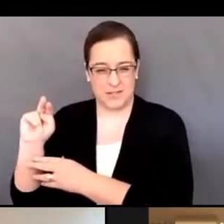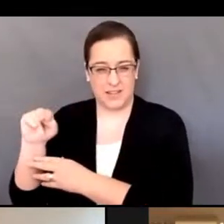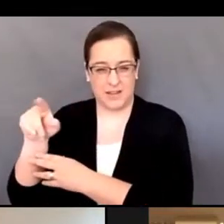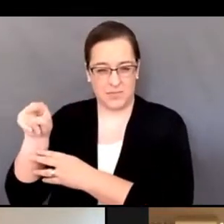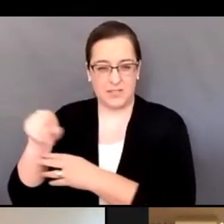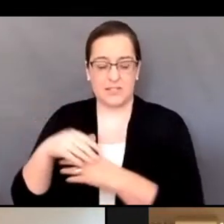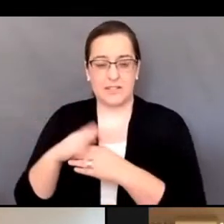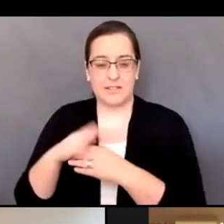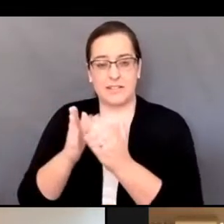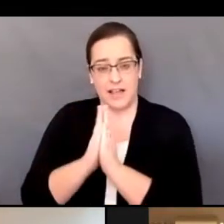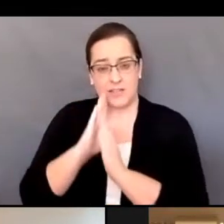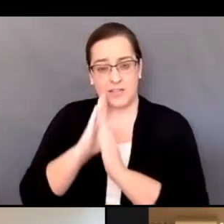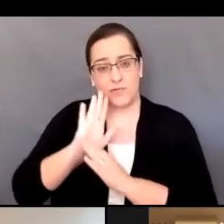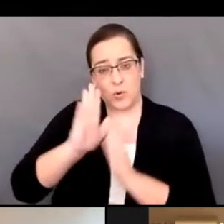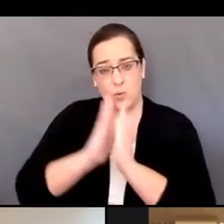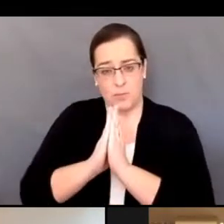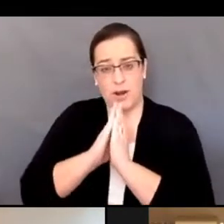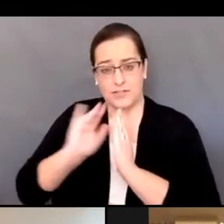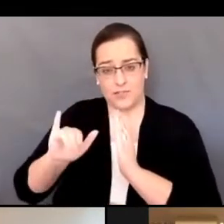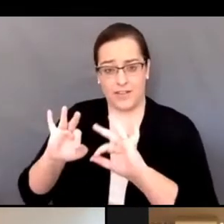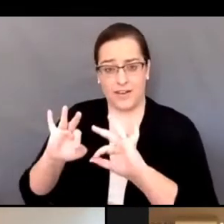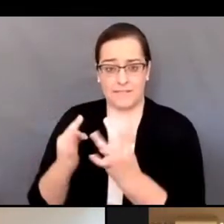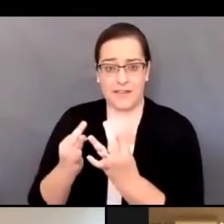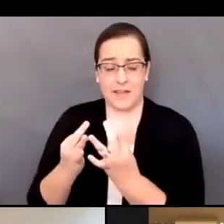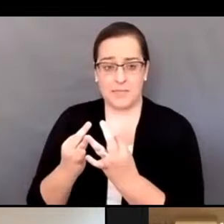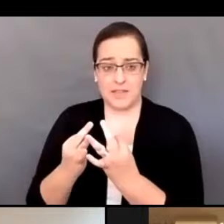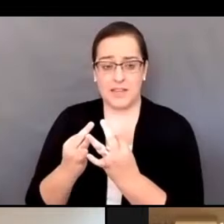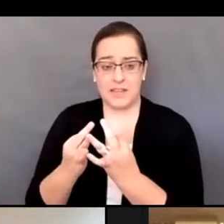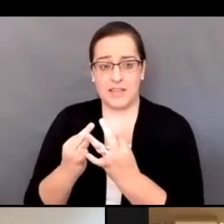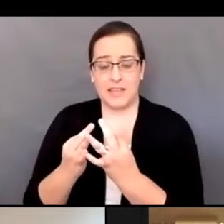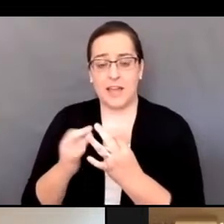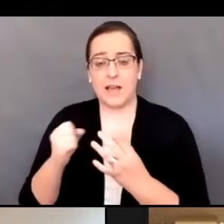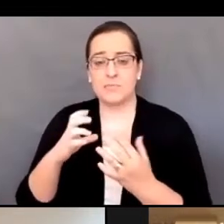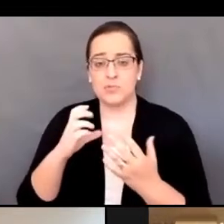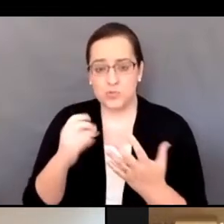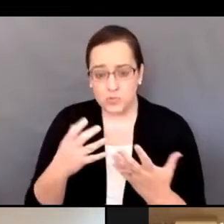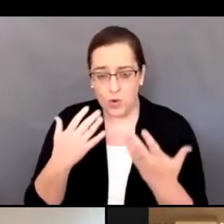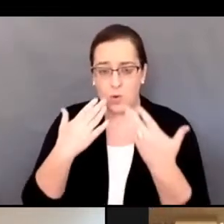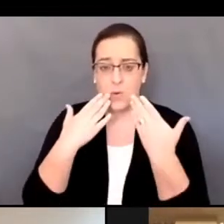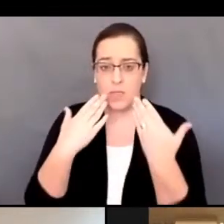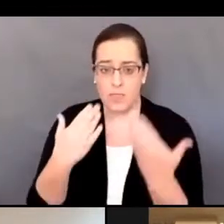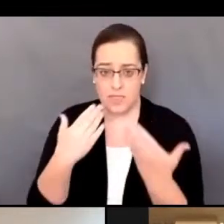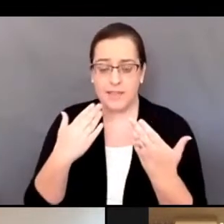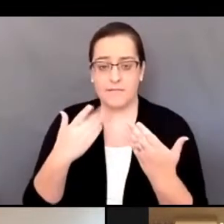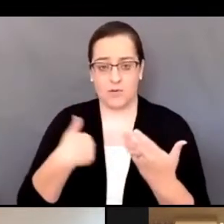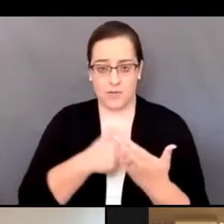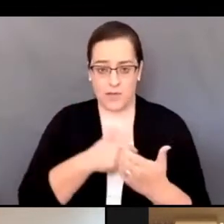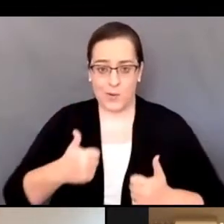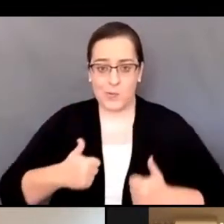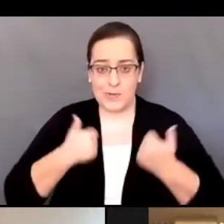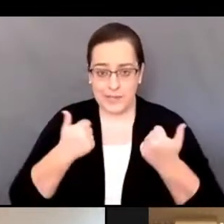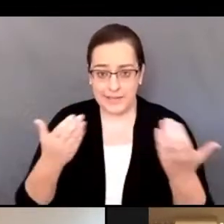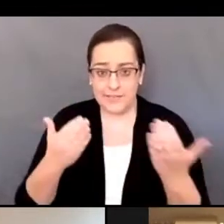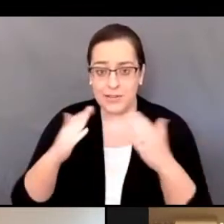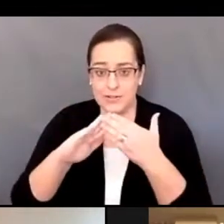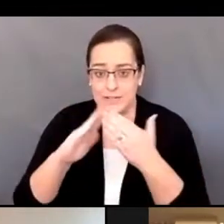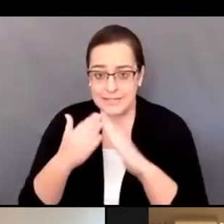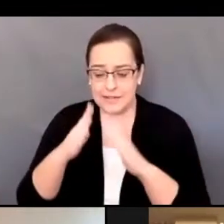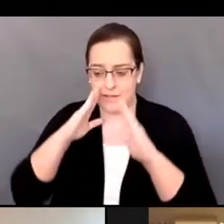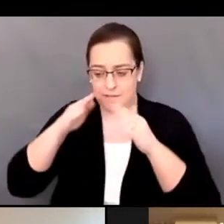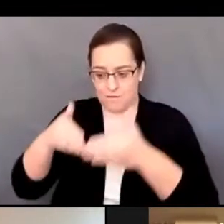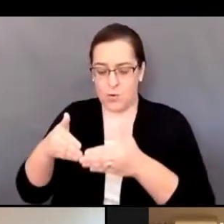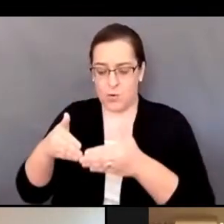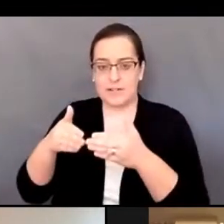prayers for them. And I do want to say that I am so grateful that we live in a city that has focused on community